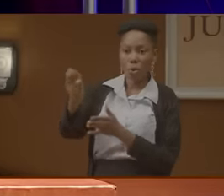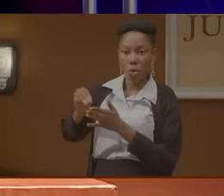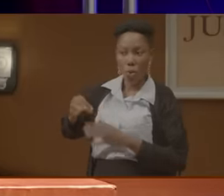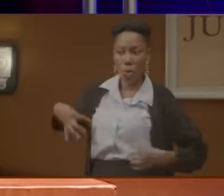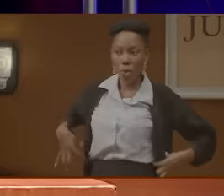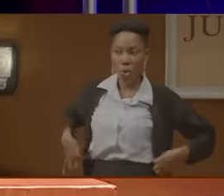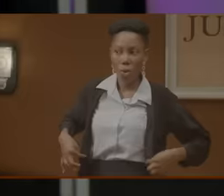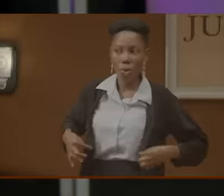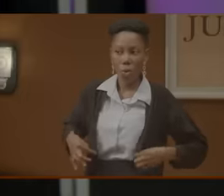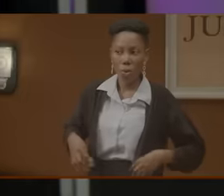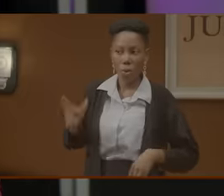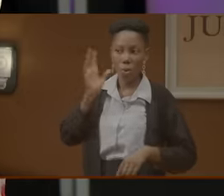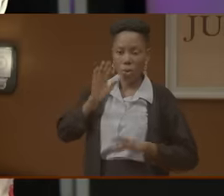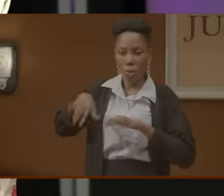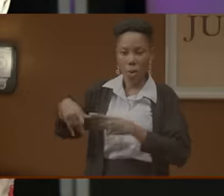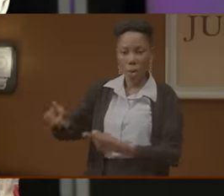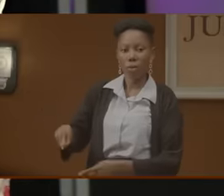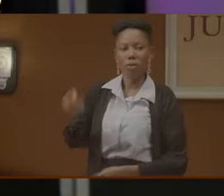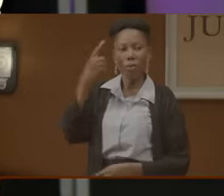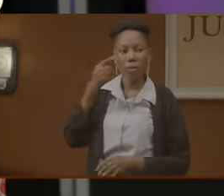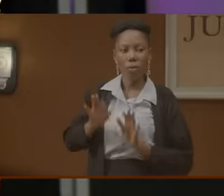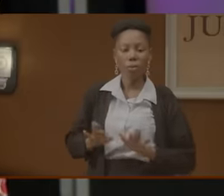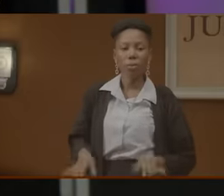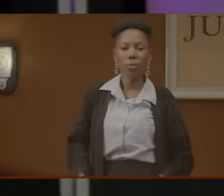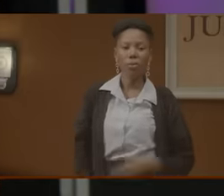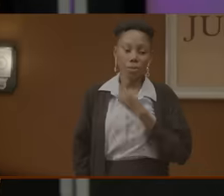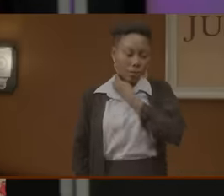shirt where they wear the time for that body to wear.